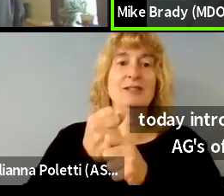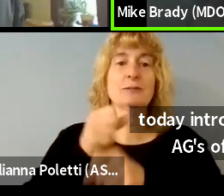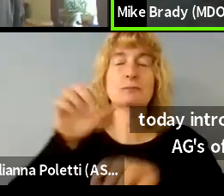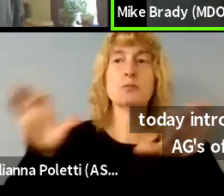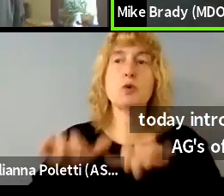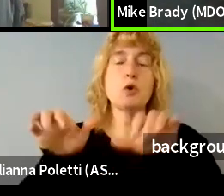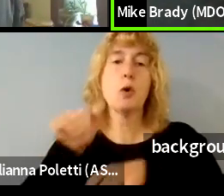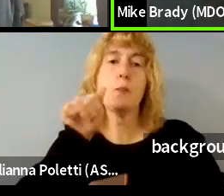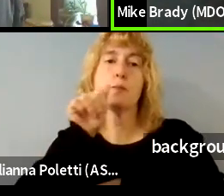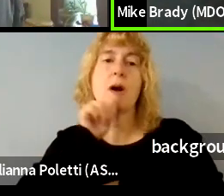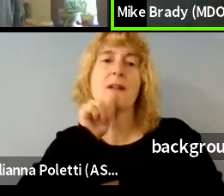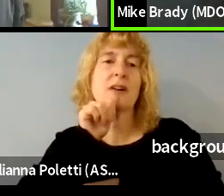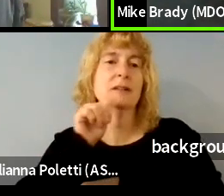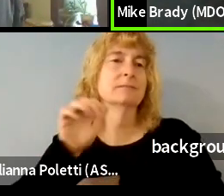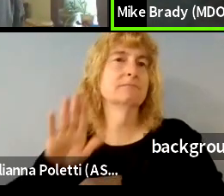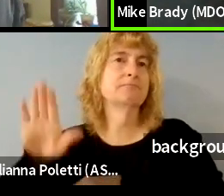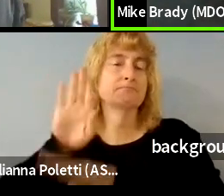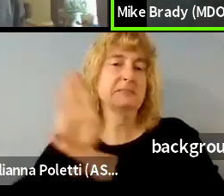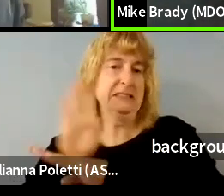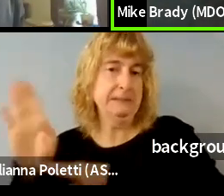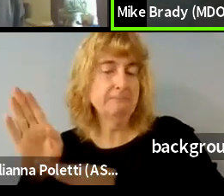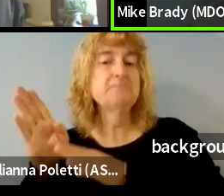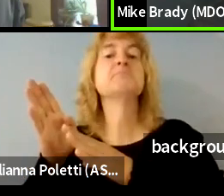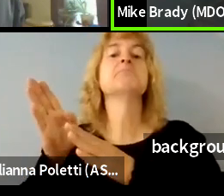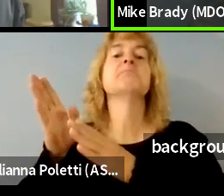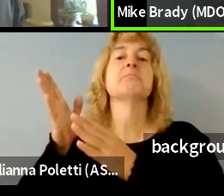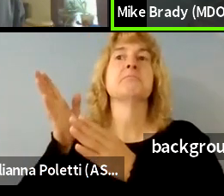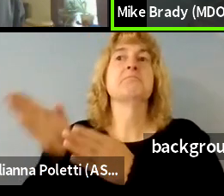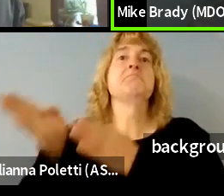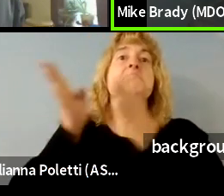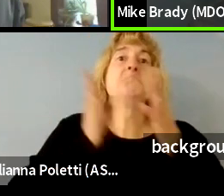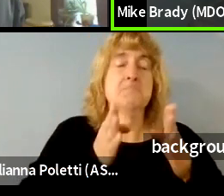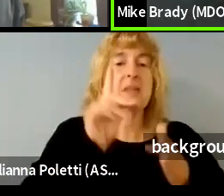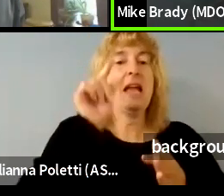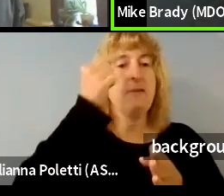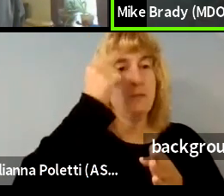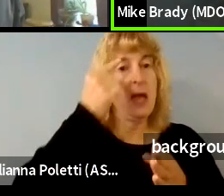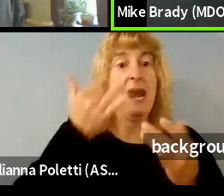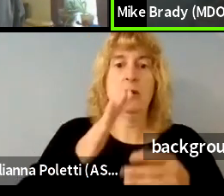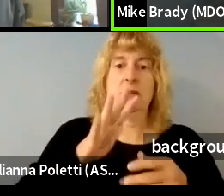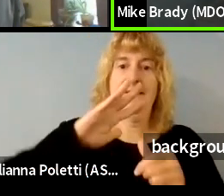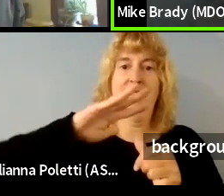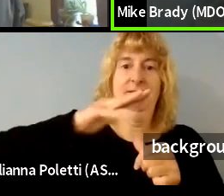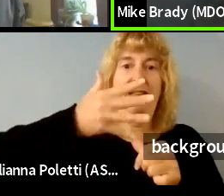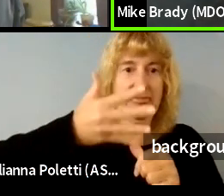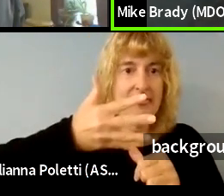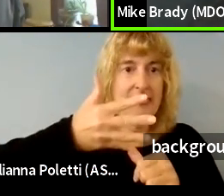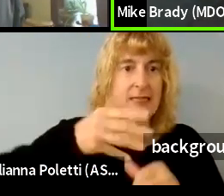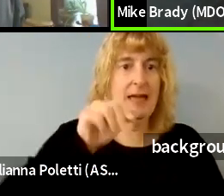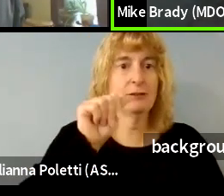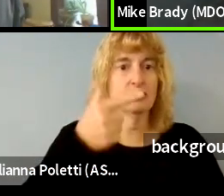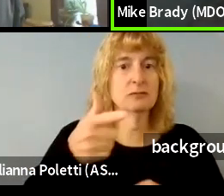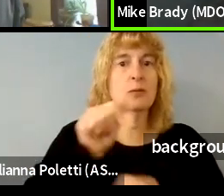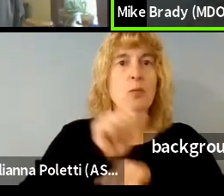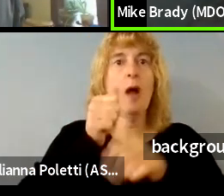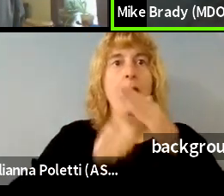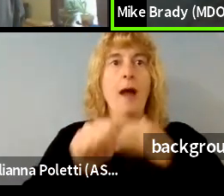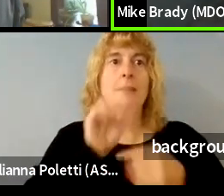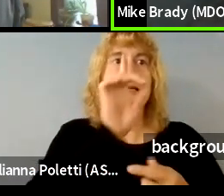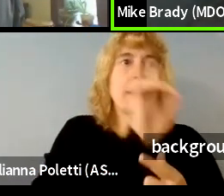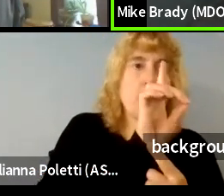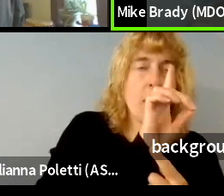experience. And he's, dutifully served, I think this is now his 5th Attorney General. So he's worked under Democrats and Republicans